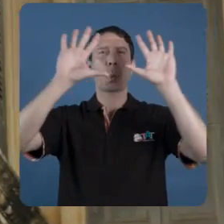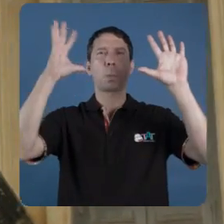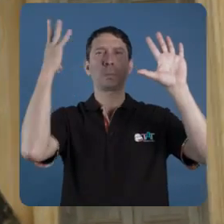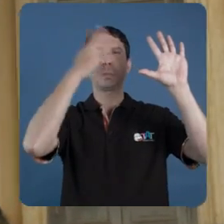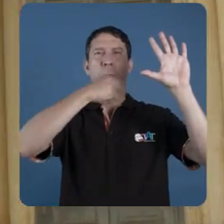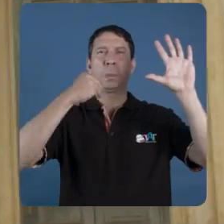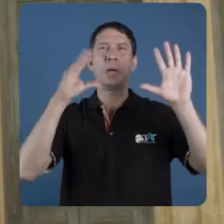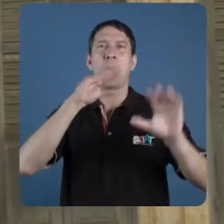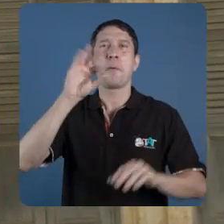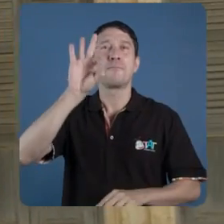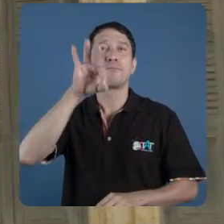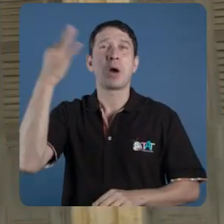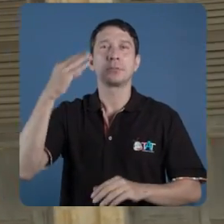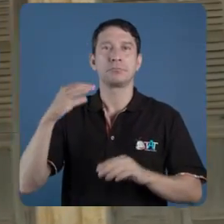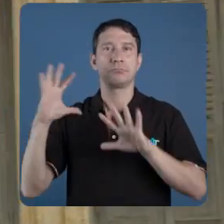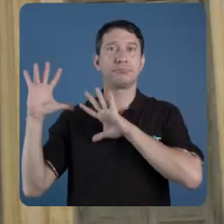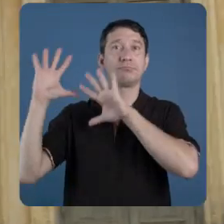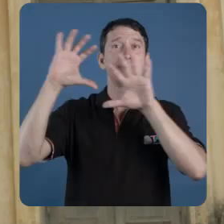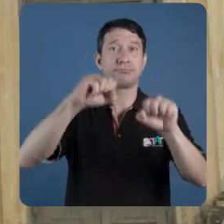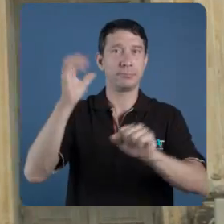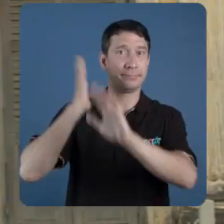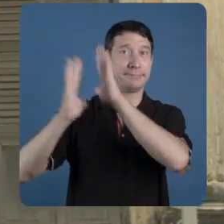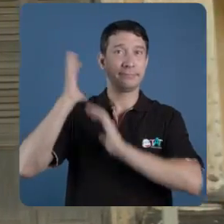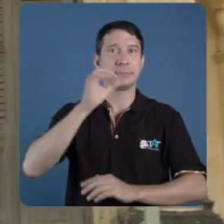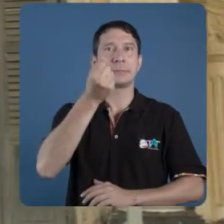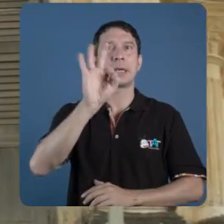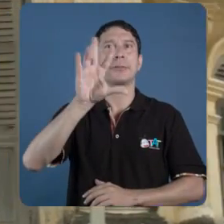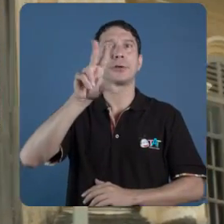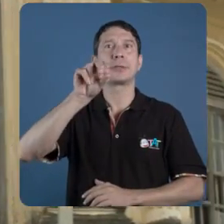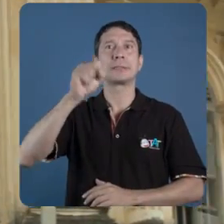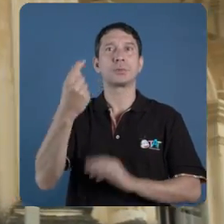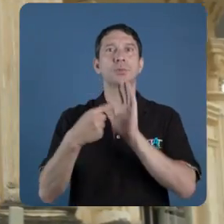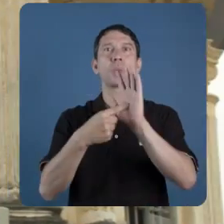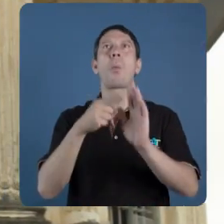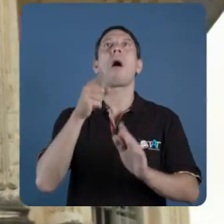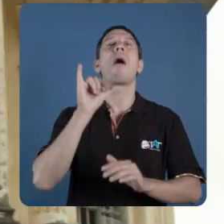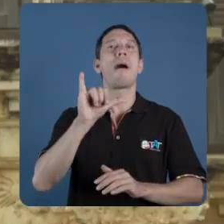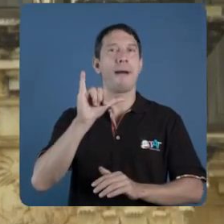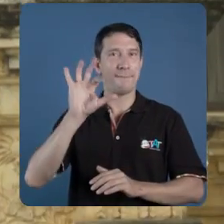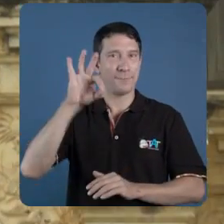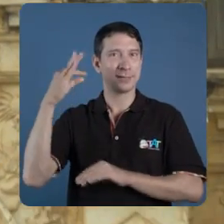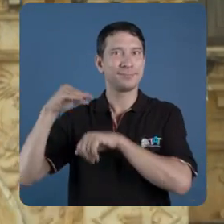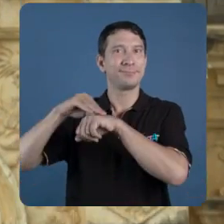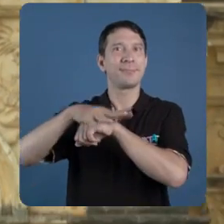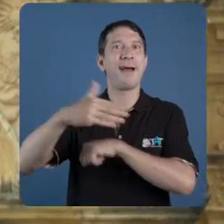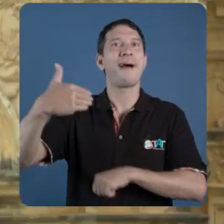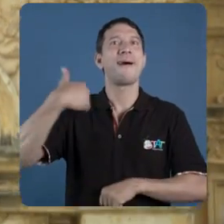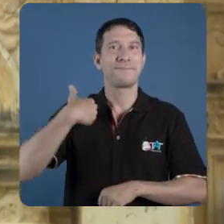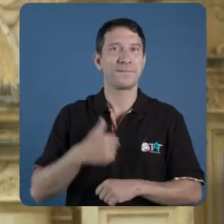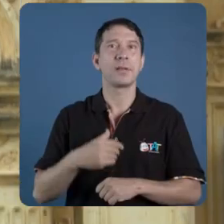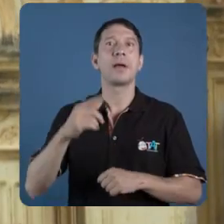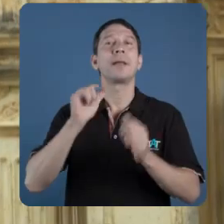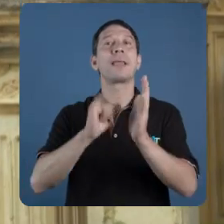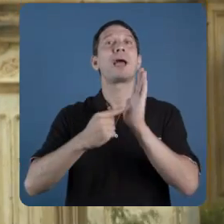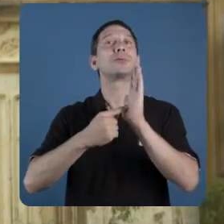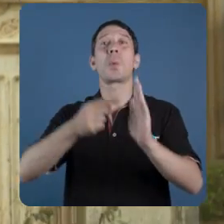and European-style columns are reminders of a time when the French colonial empire reached its height in the 1930s. Here, the